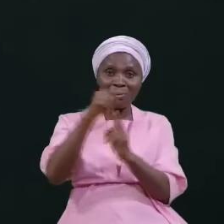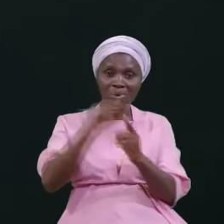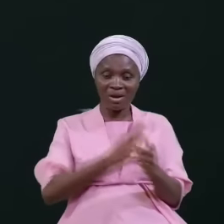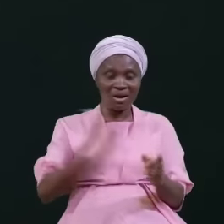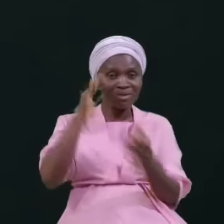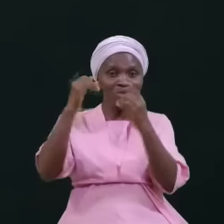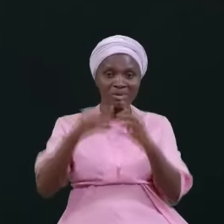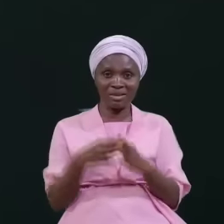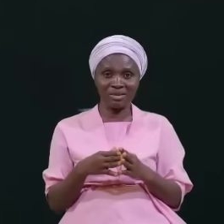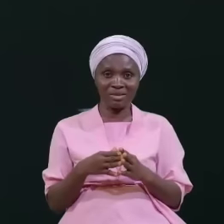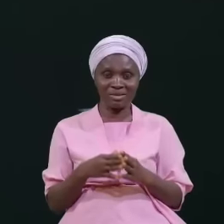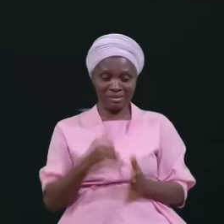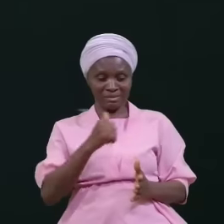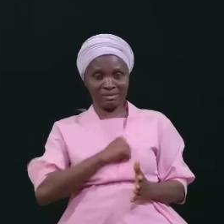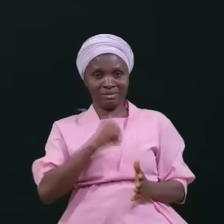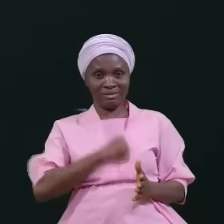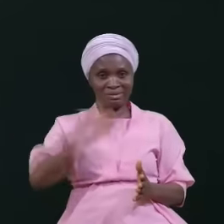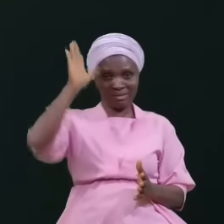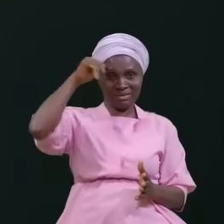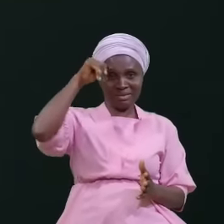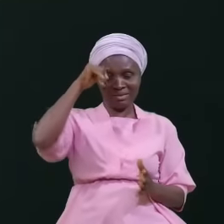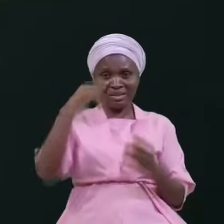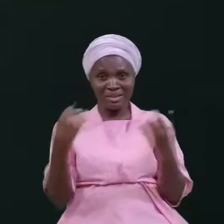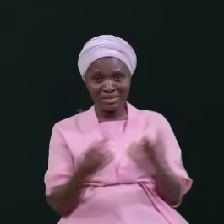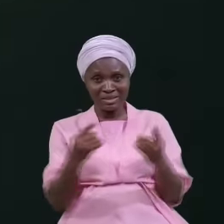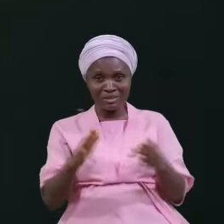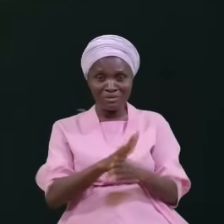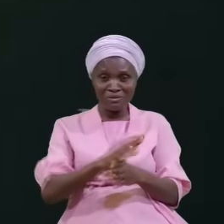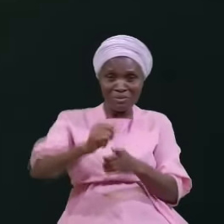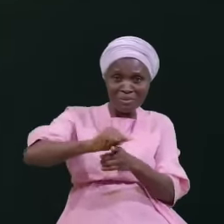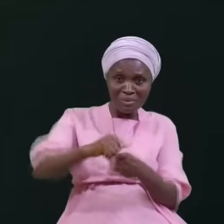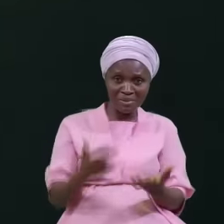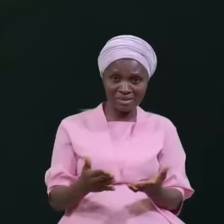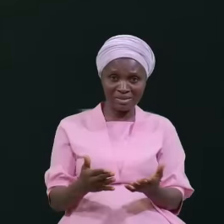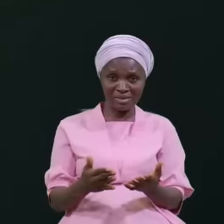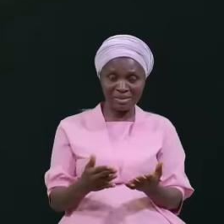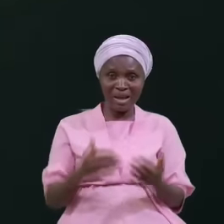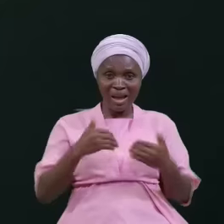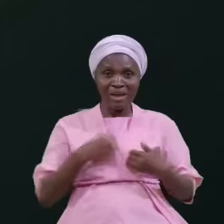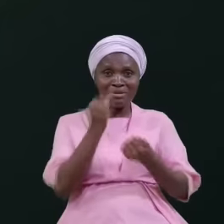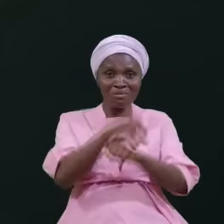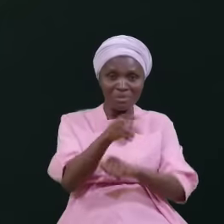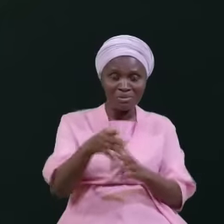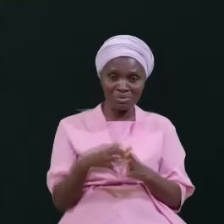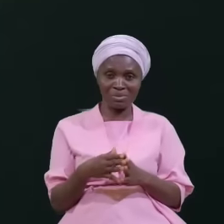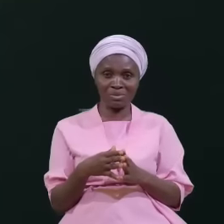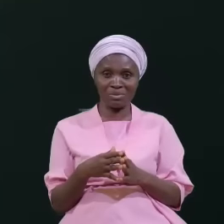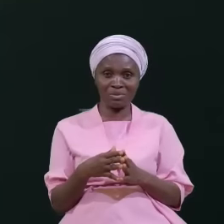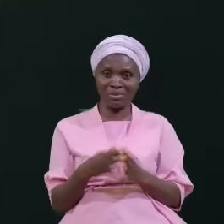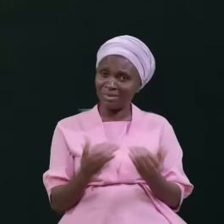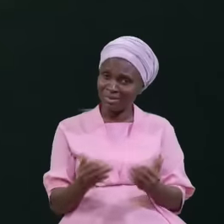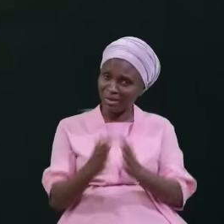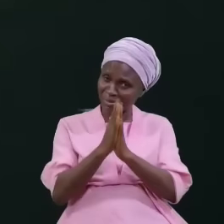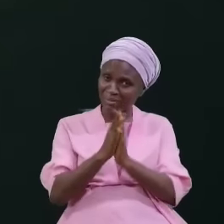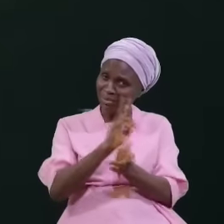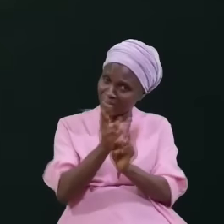Self-will, sinful practice are taking over your life. Tell the Lord,